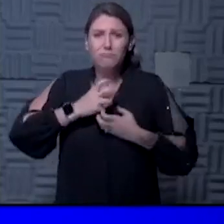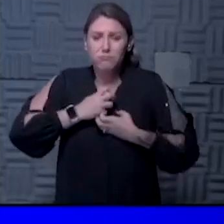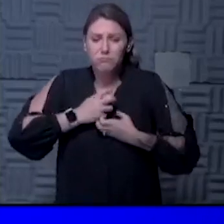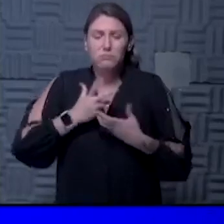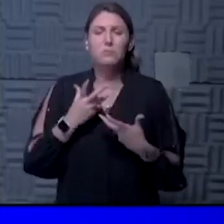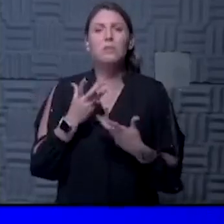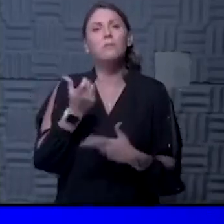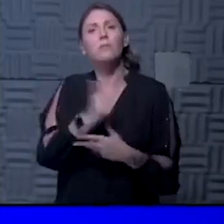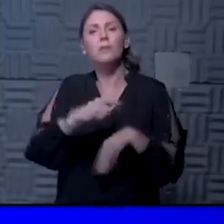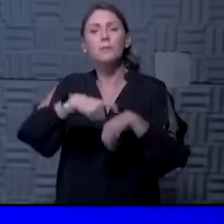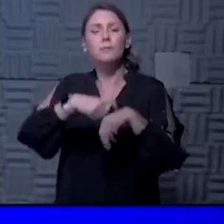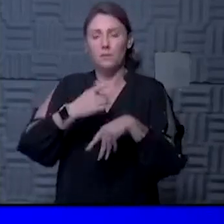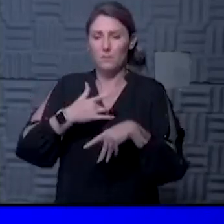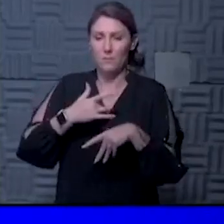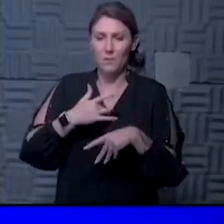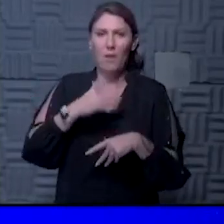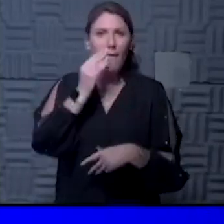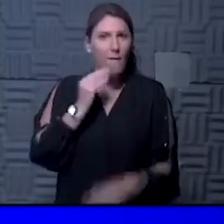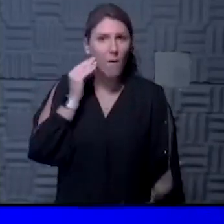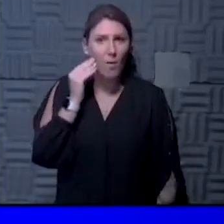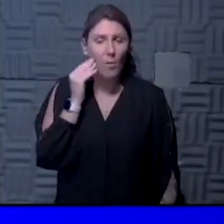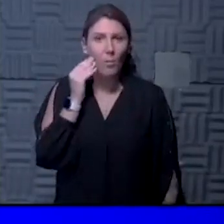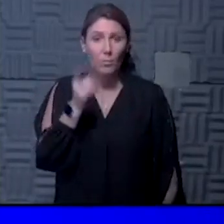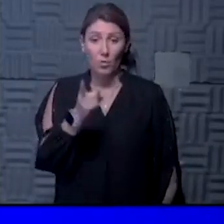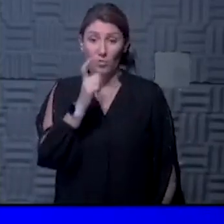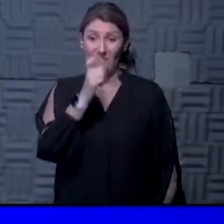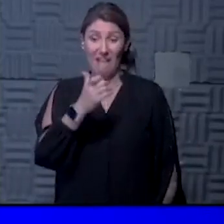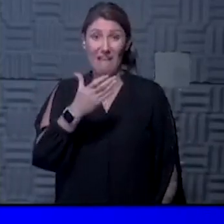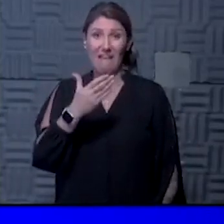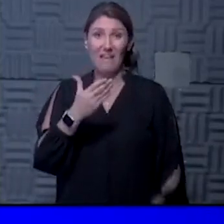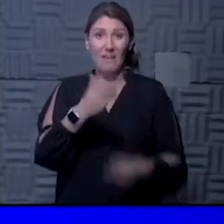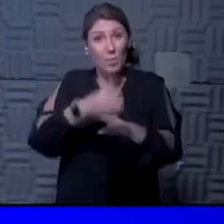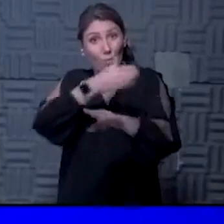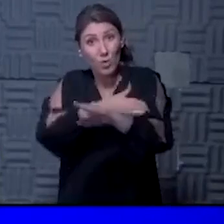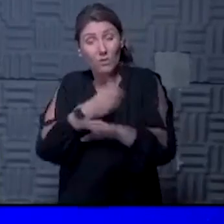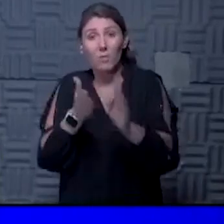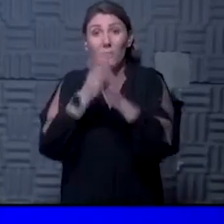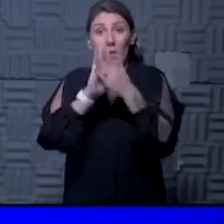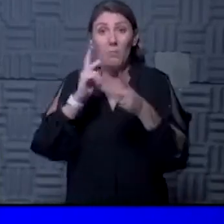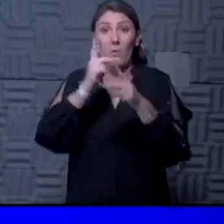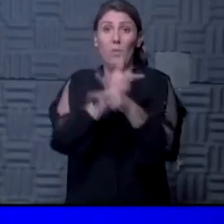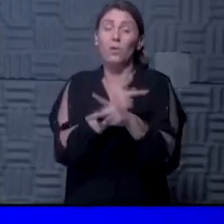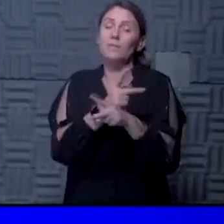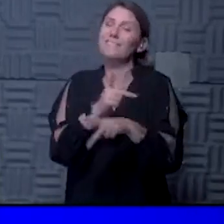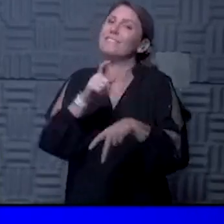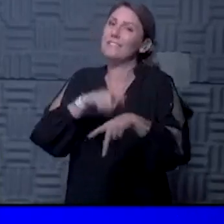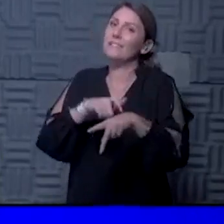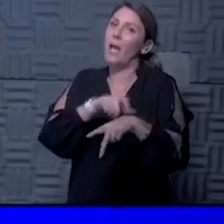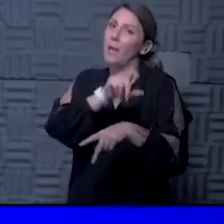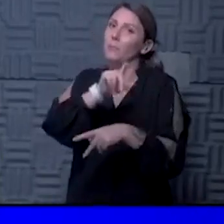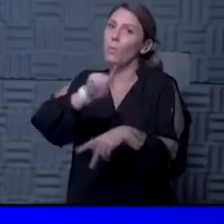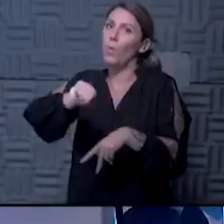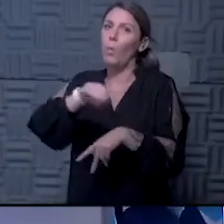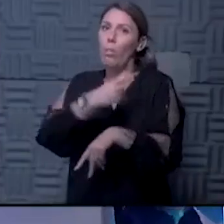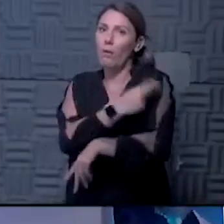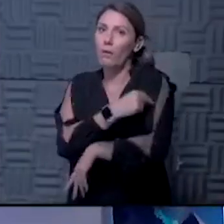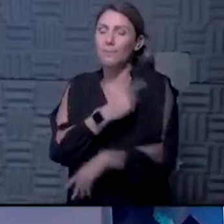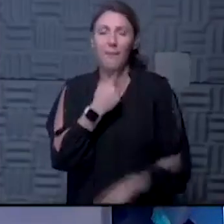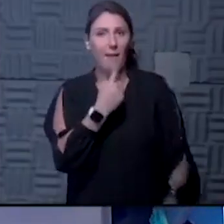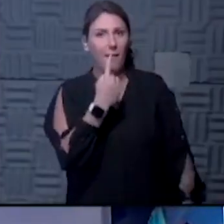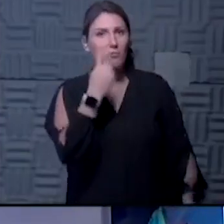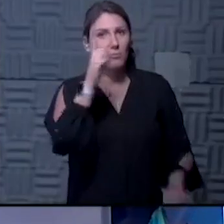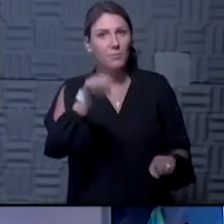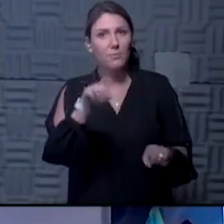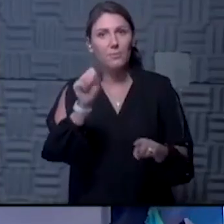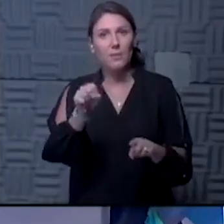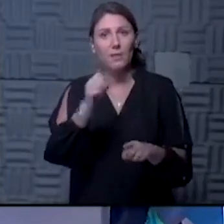Any time that you really feel that at home you are not getting any better, you are getting worse, then it's time to come into the hospital for sure. I think that's right,